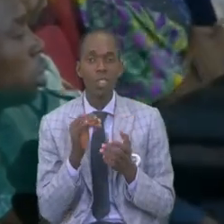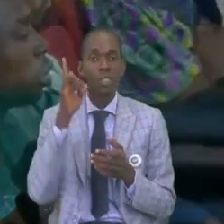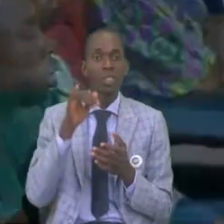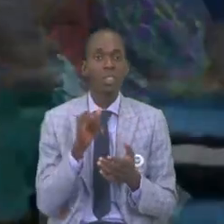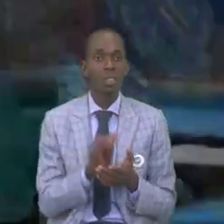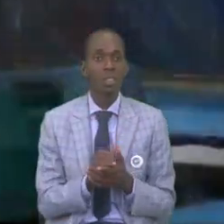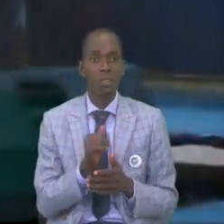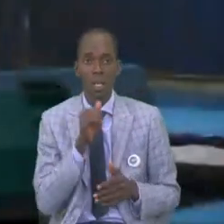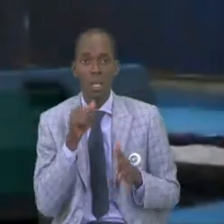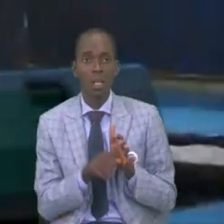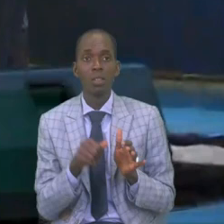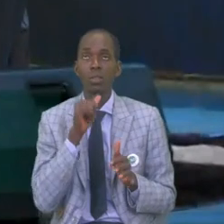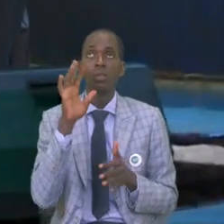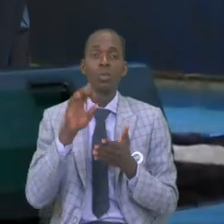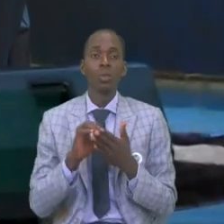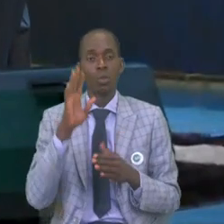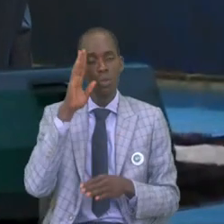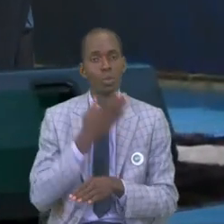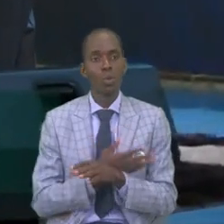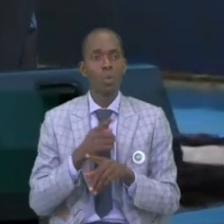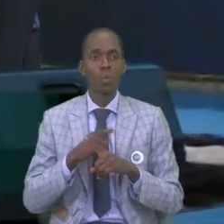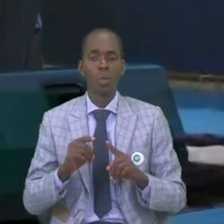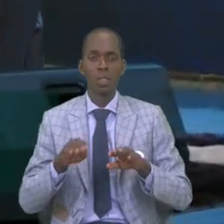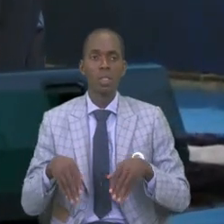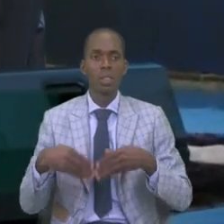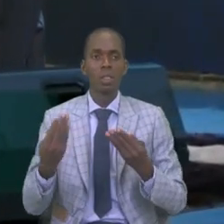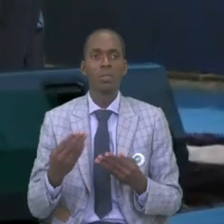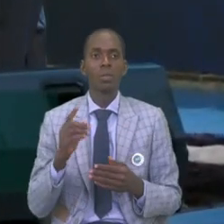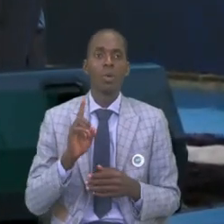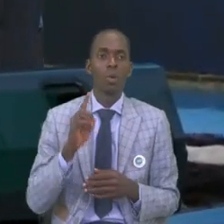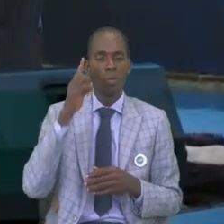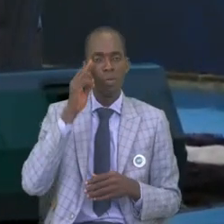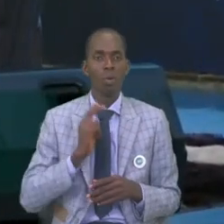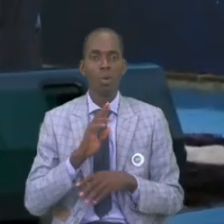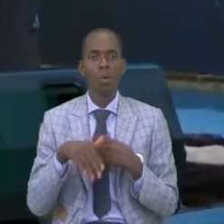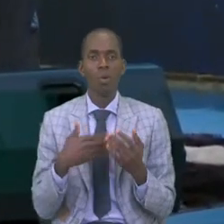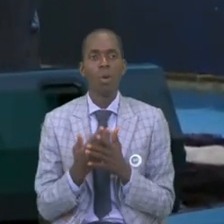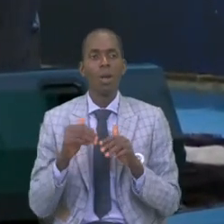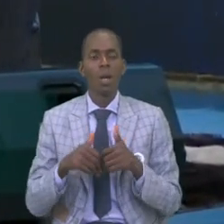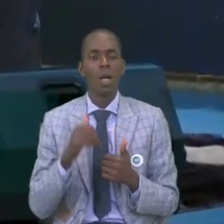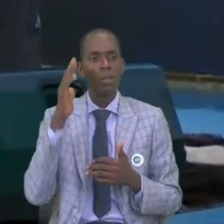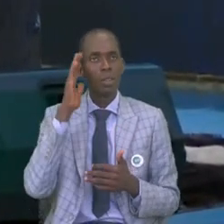us all, how shall he not with him also